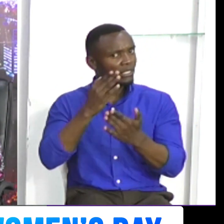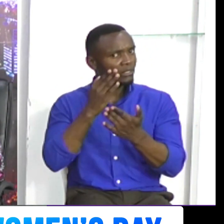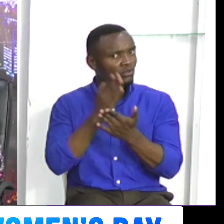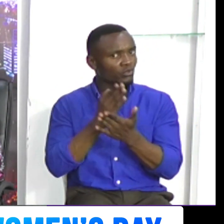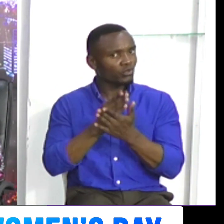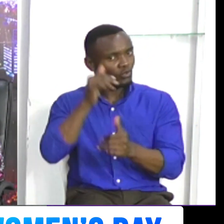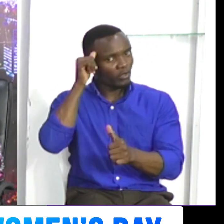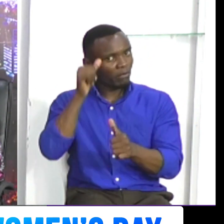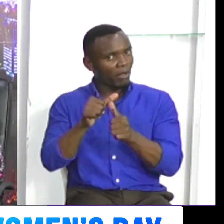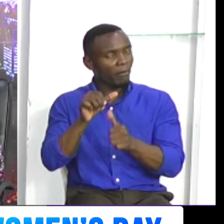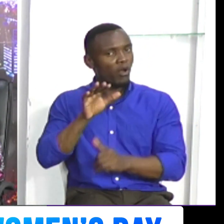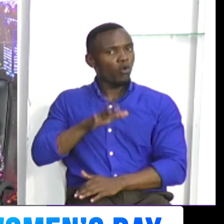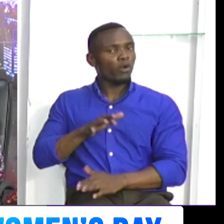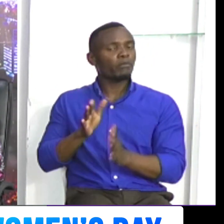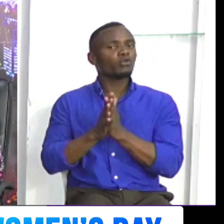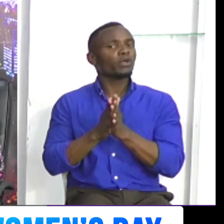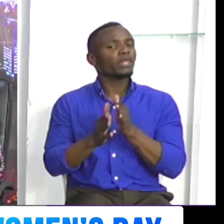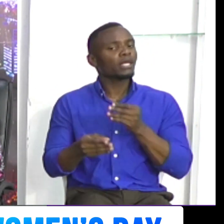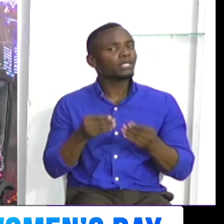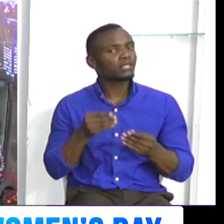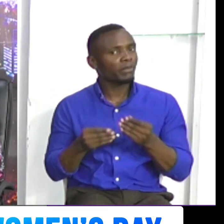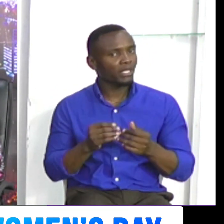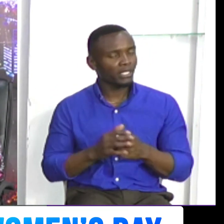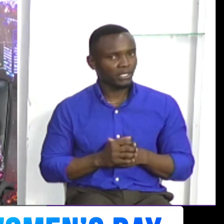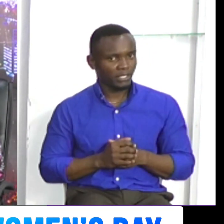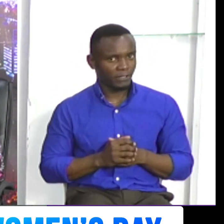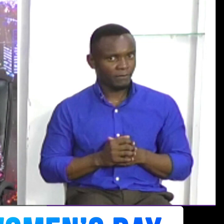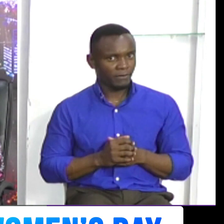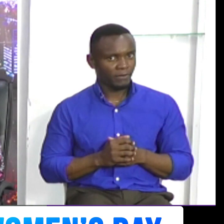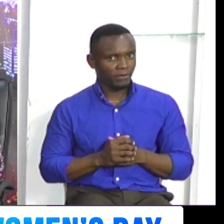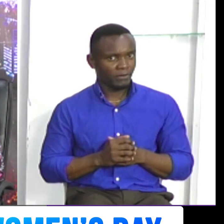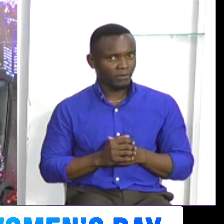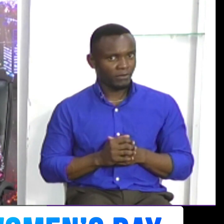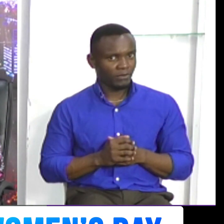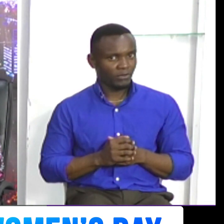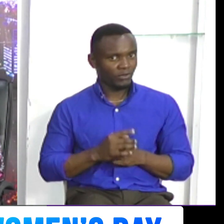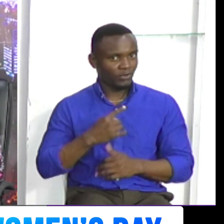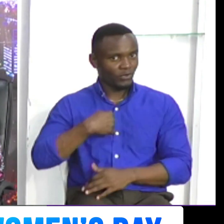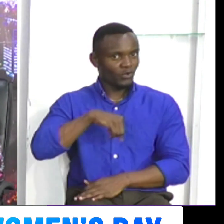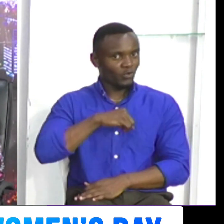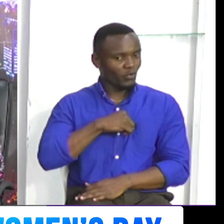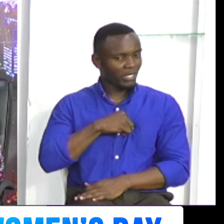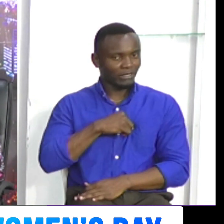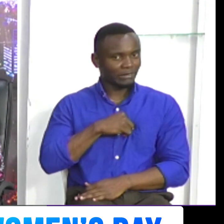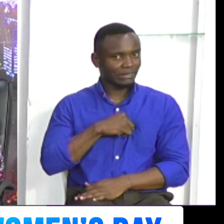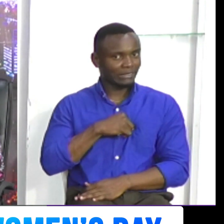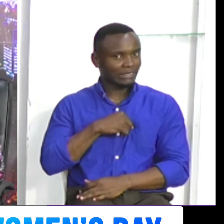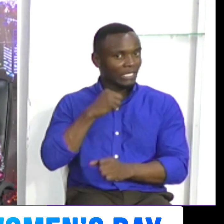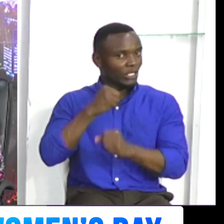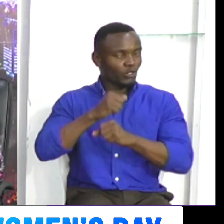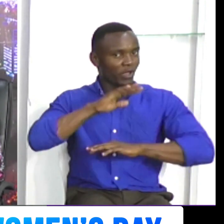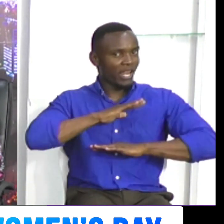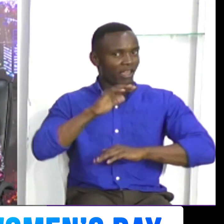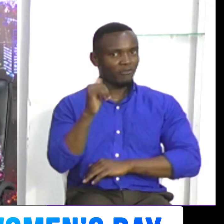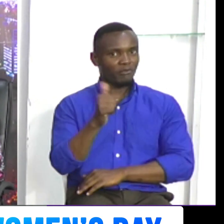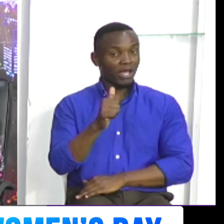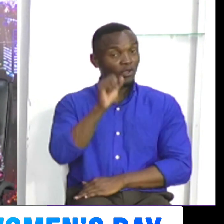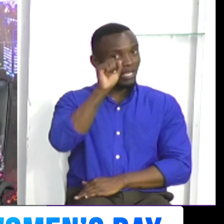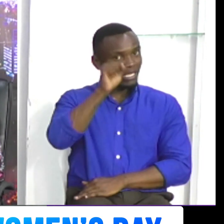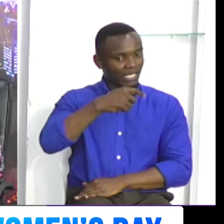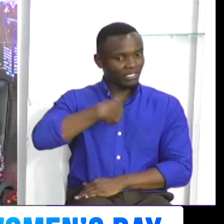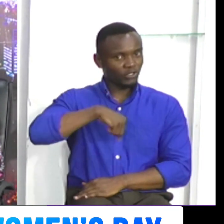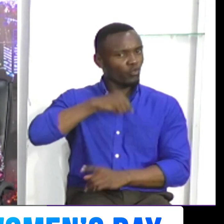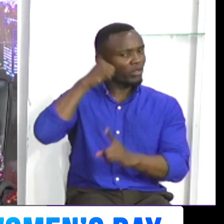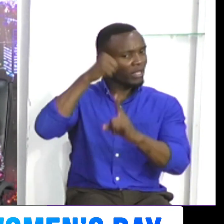disability? That was my question. And I think the answer is we are not yet there. Because as much as we are fighting